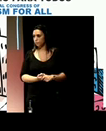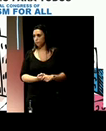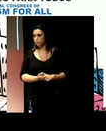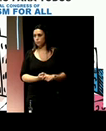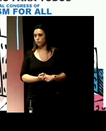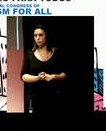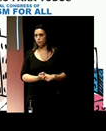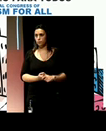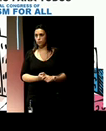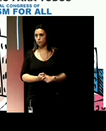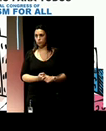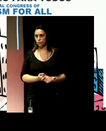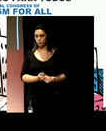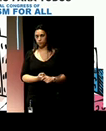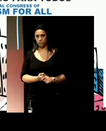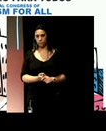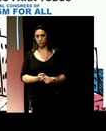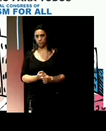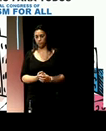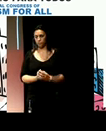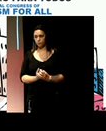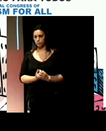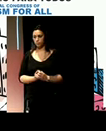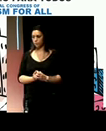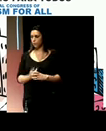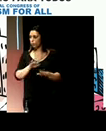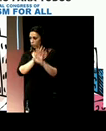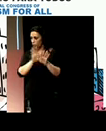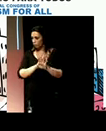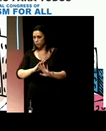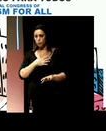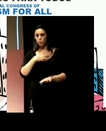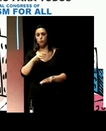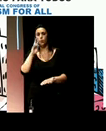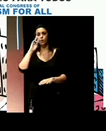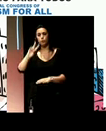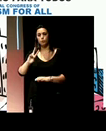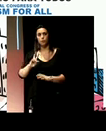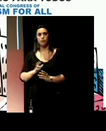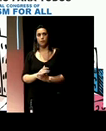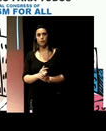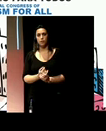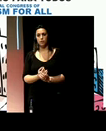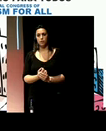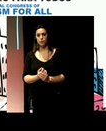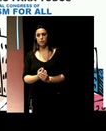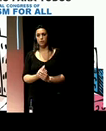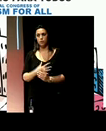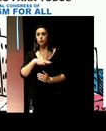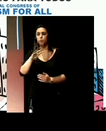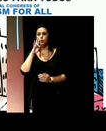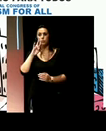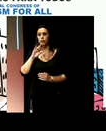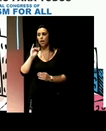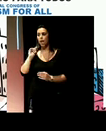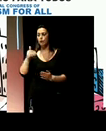At last, we can see there is a latent demand with the potential of market